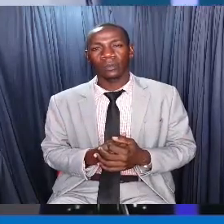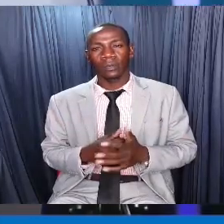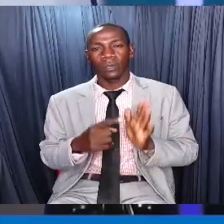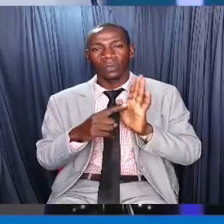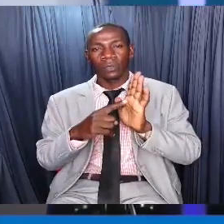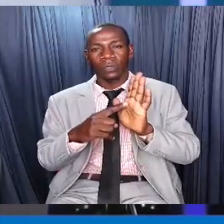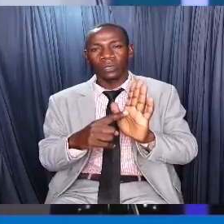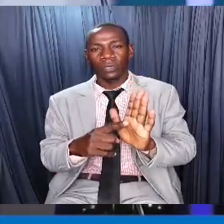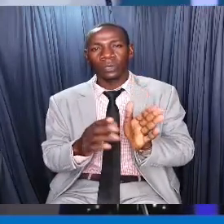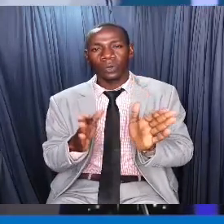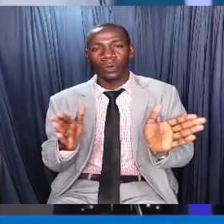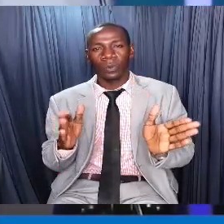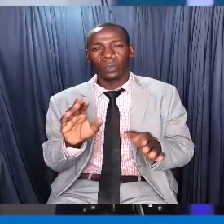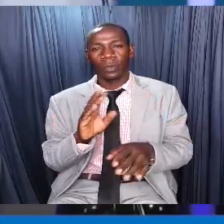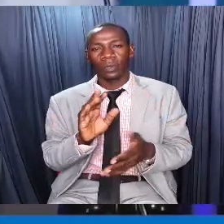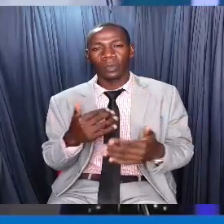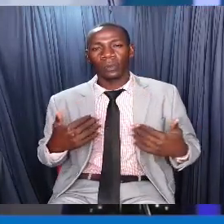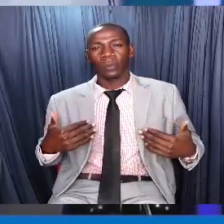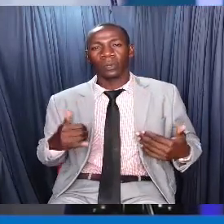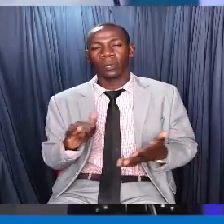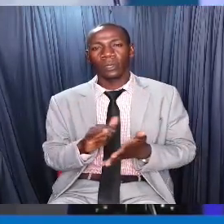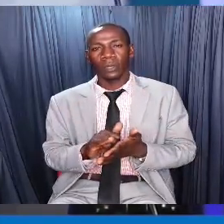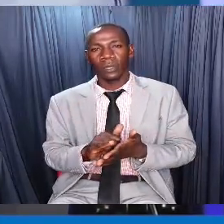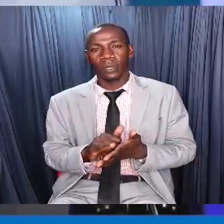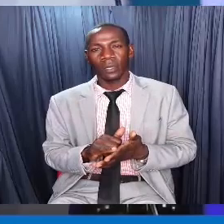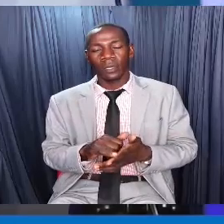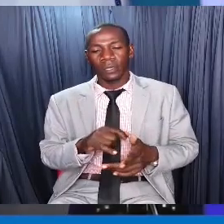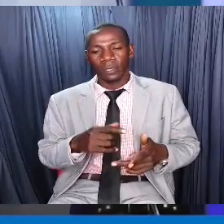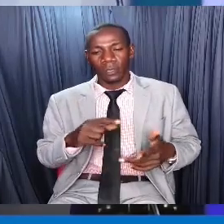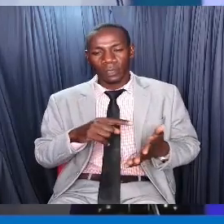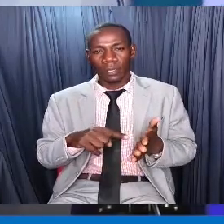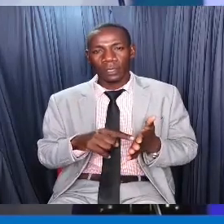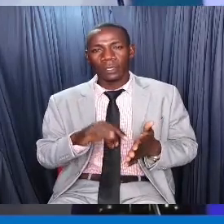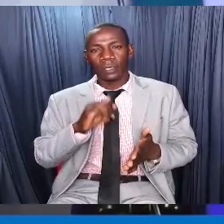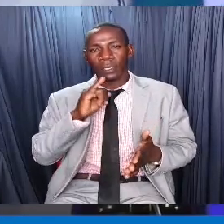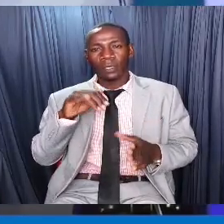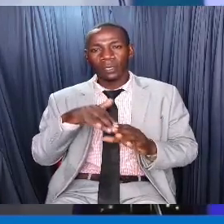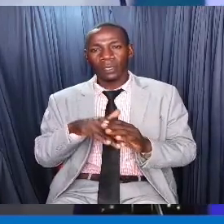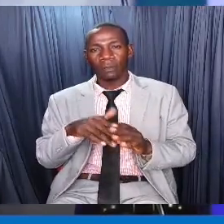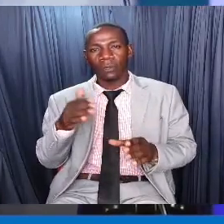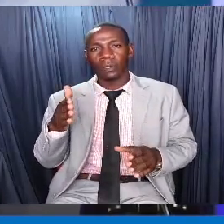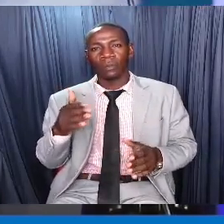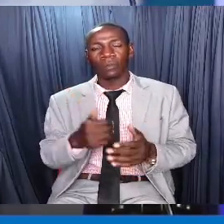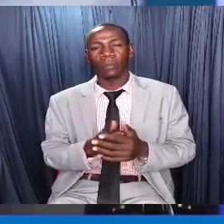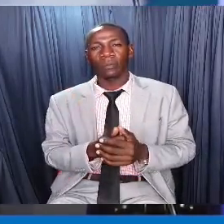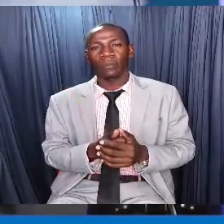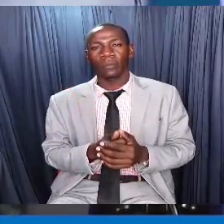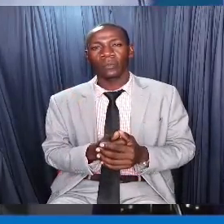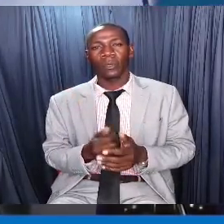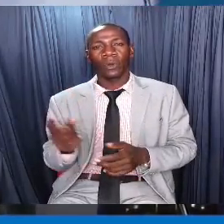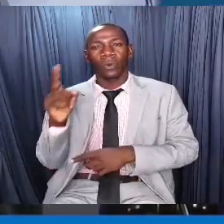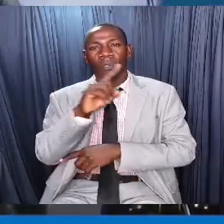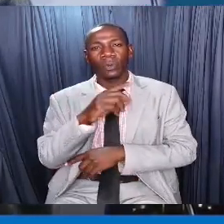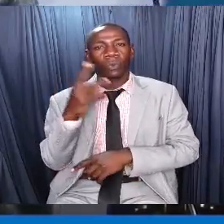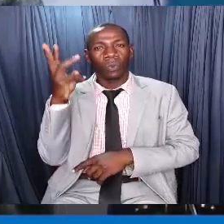Kuonyesha wazi kabisa. Showing people that. Hiki kitu kimetiwa ndani yake. This something put in him. Mmoja alikuwa anatembea